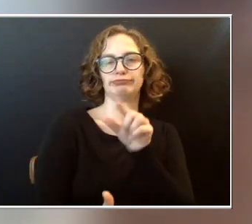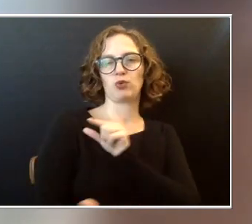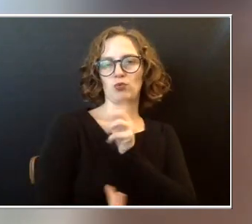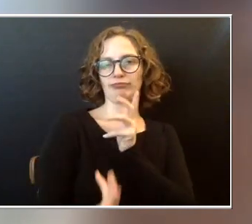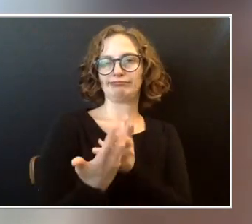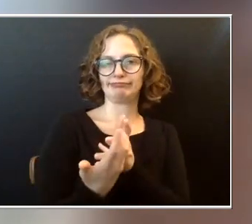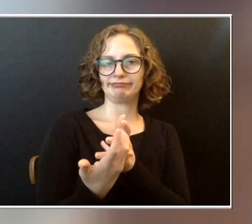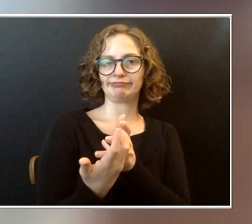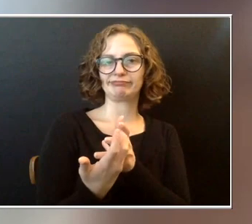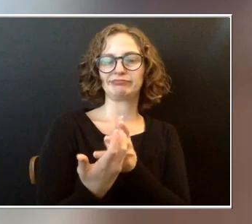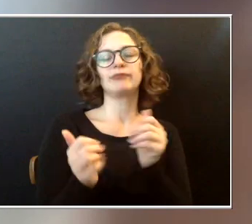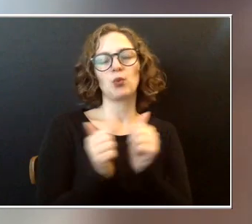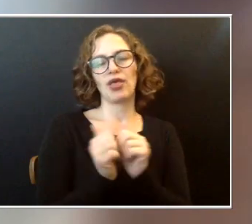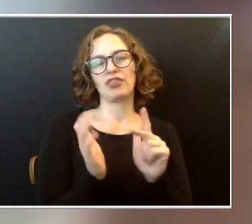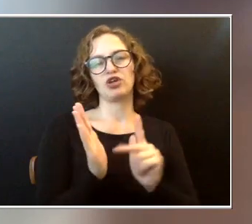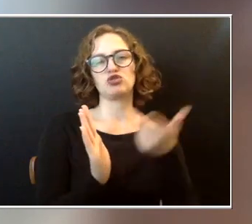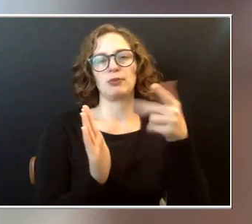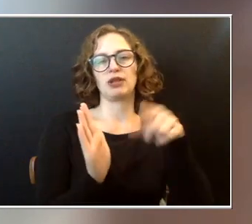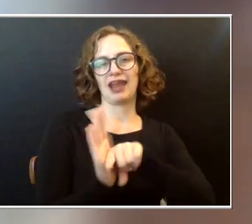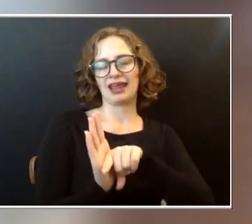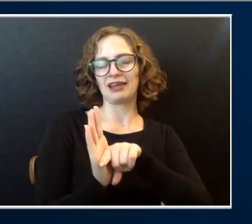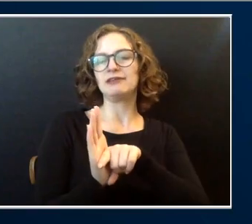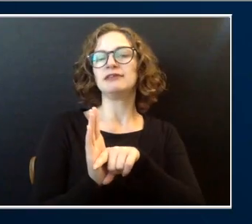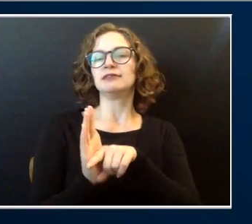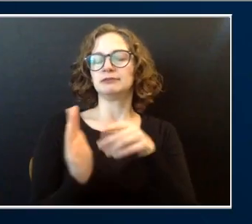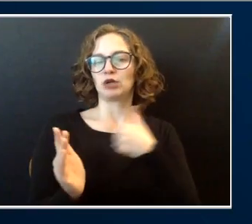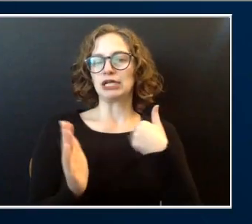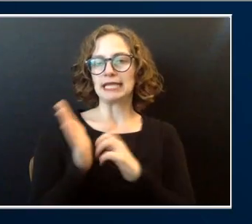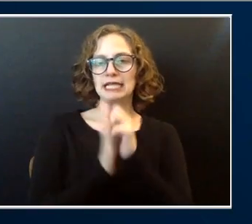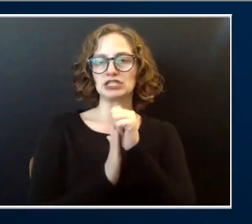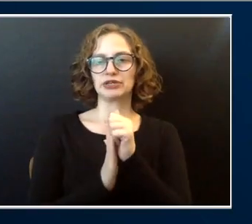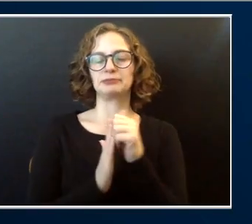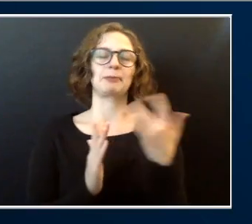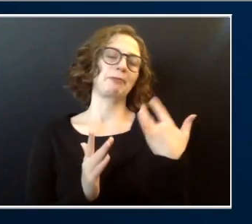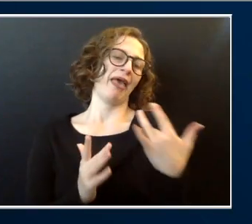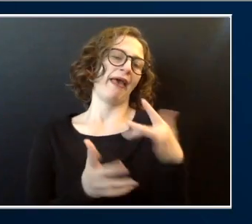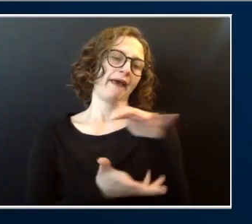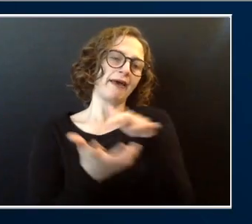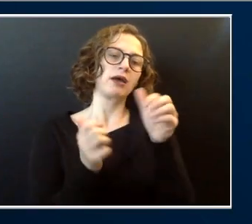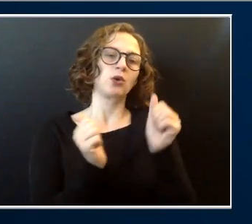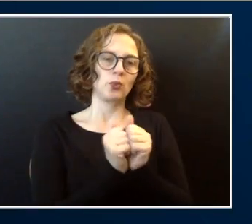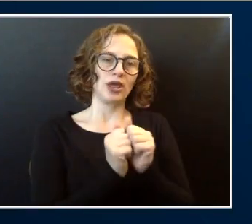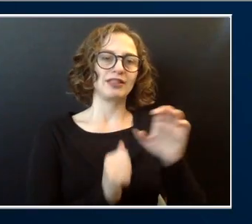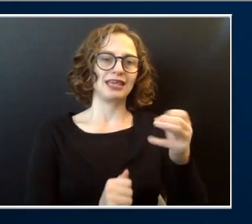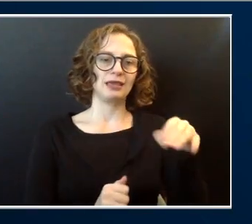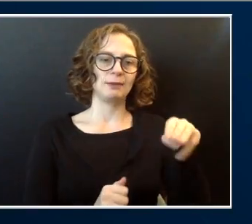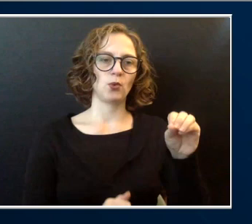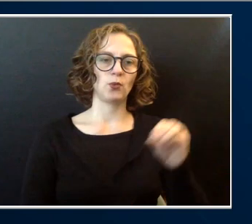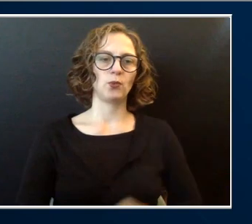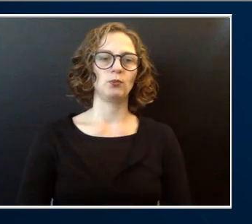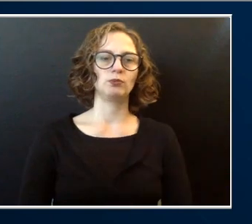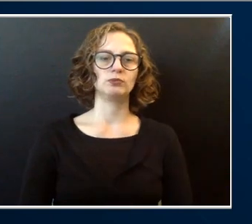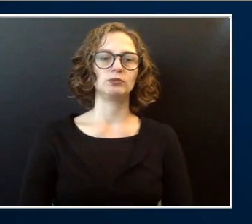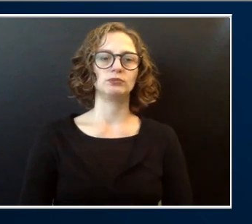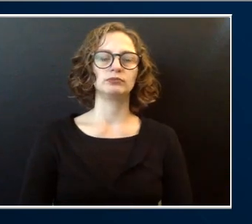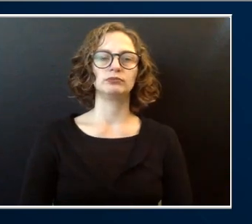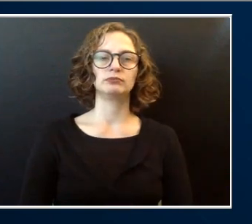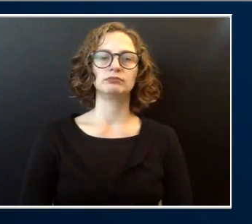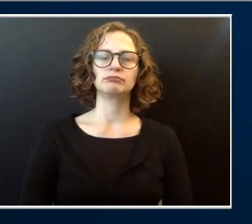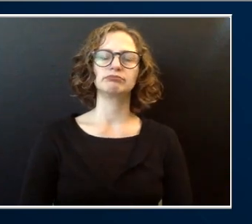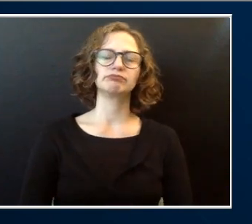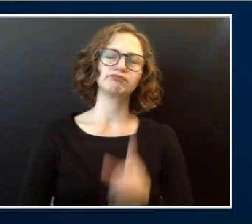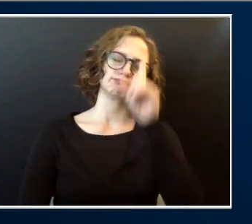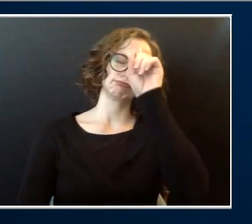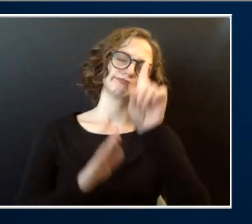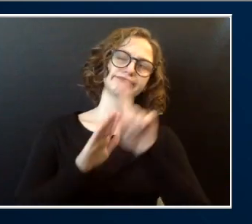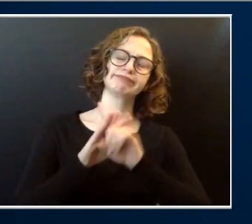given alongside chemotherapy. And just as a thought, you know, I know patients, they come to a comprehensive